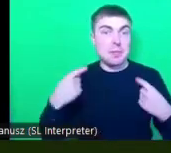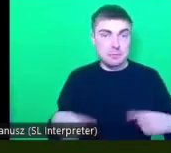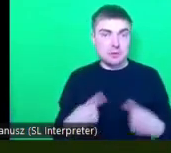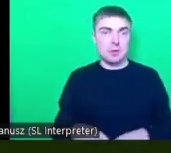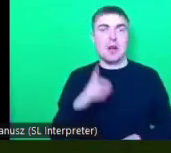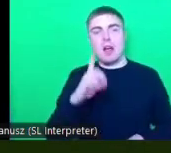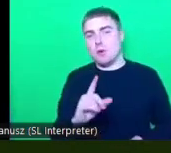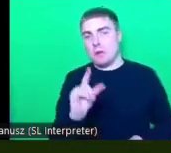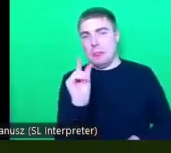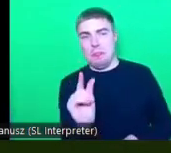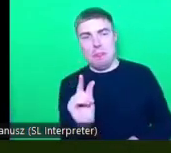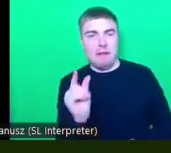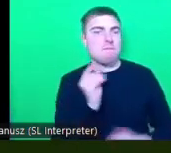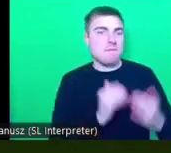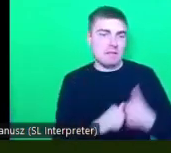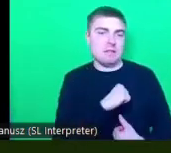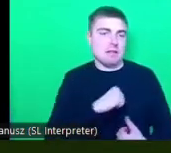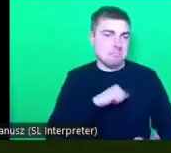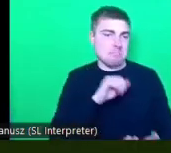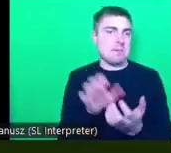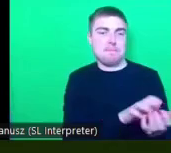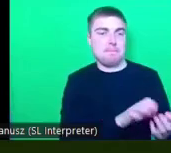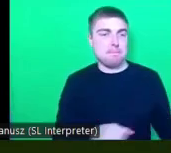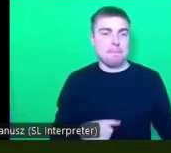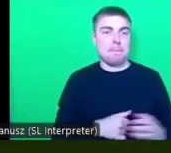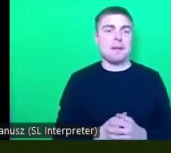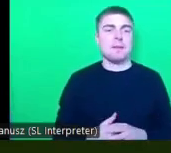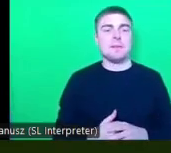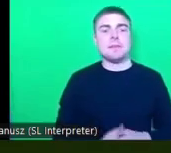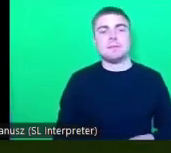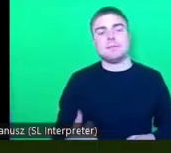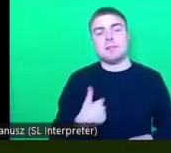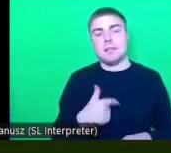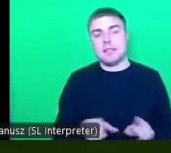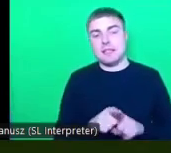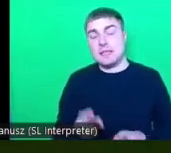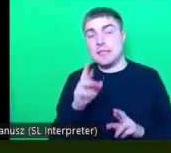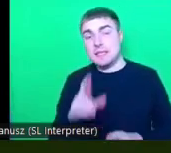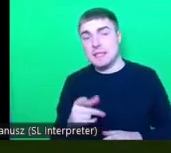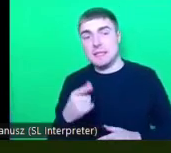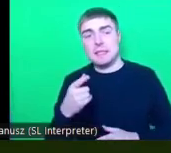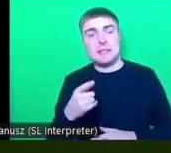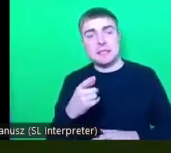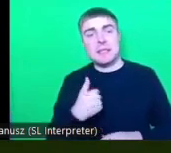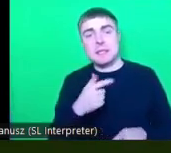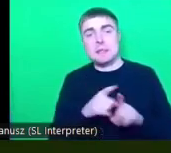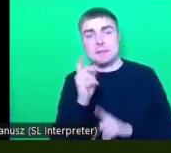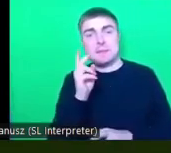unknown. My guess would be that this is also their own kills that we just were not able to determine the cause of death.